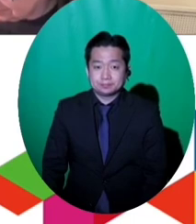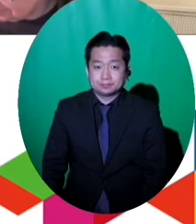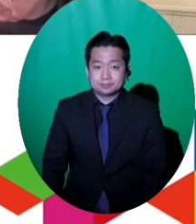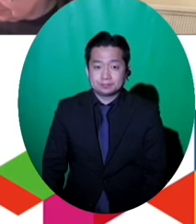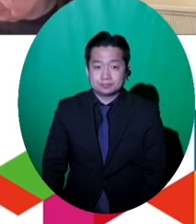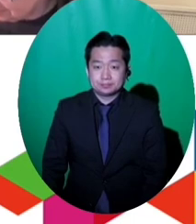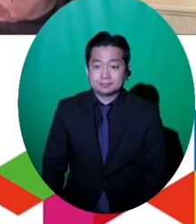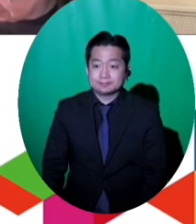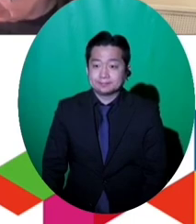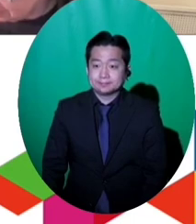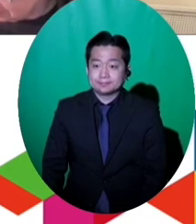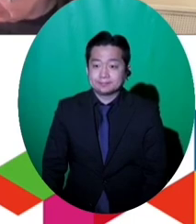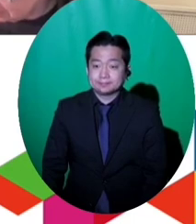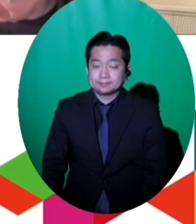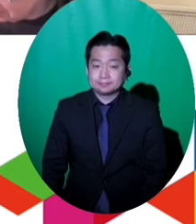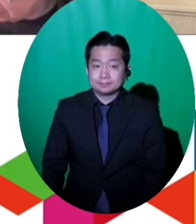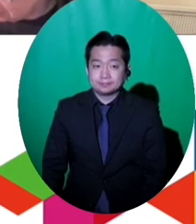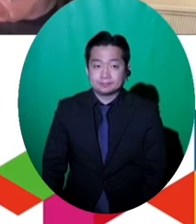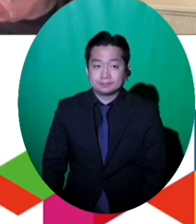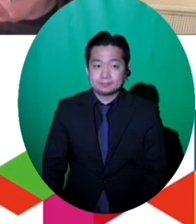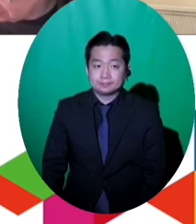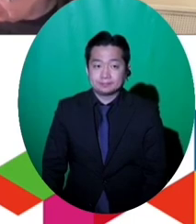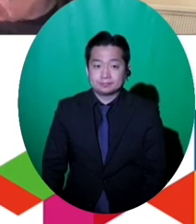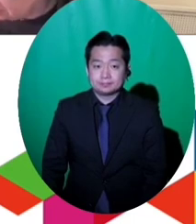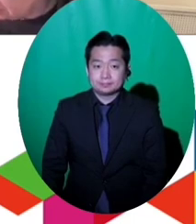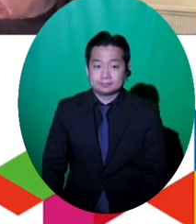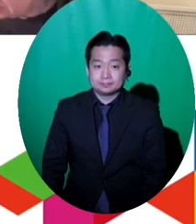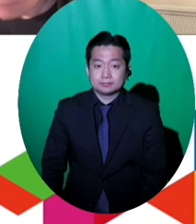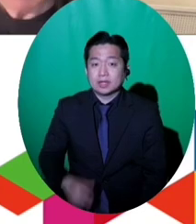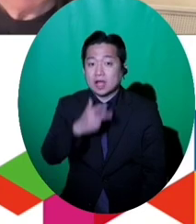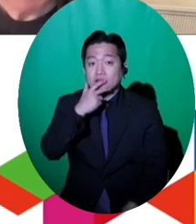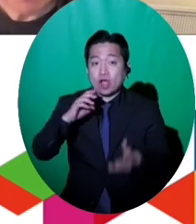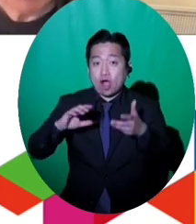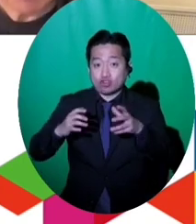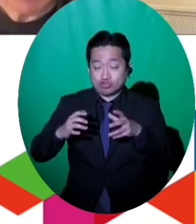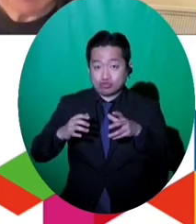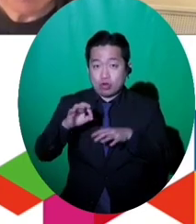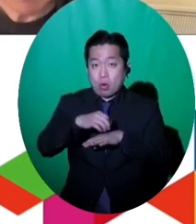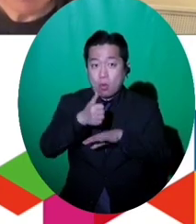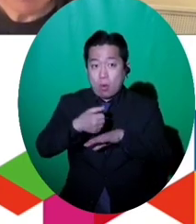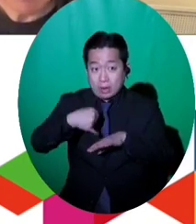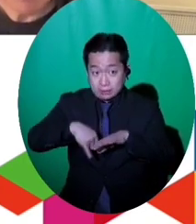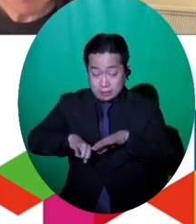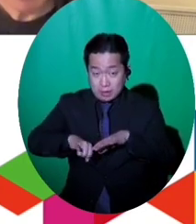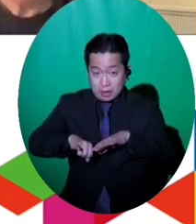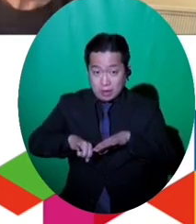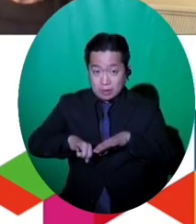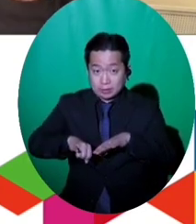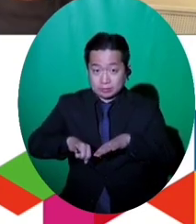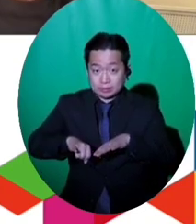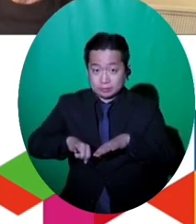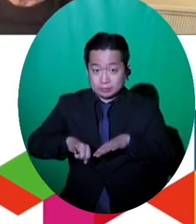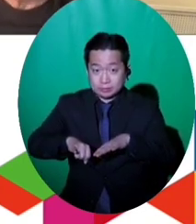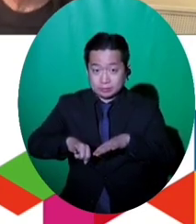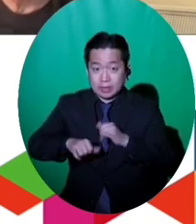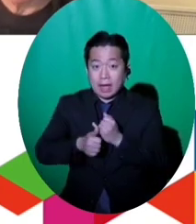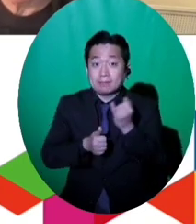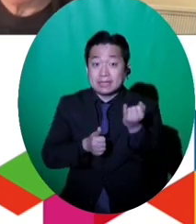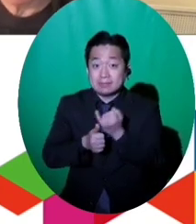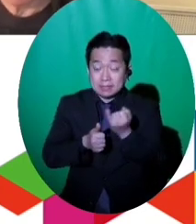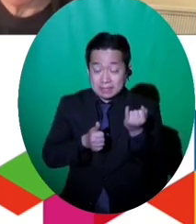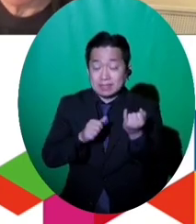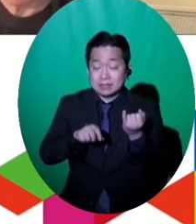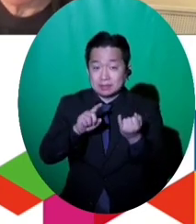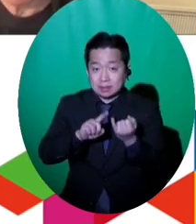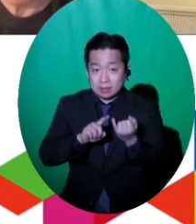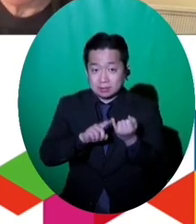been mapping stores in Seoul that are wheelchair accessible. Mm. And surprisingly, there's